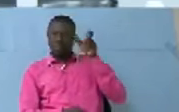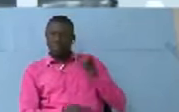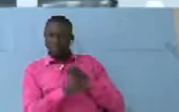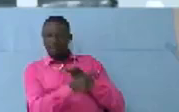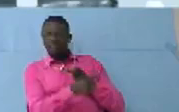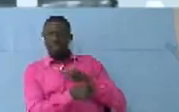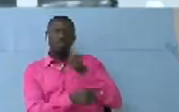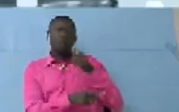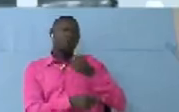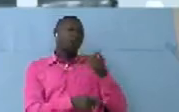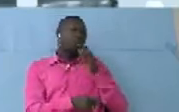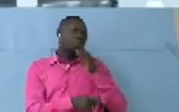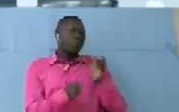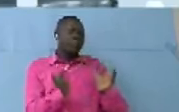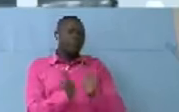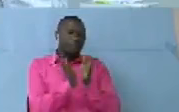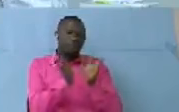are